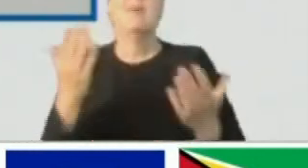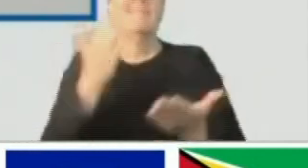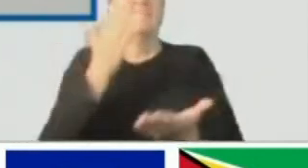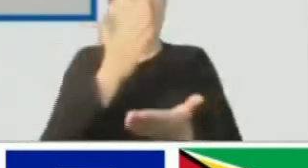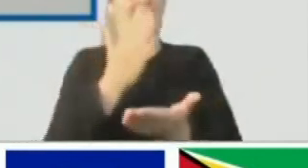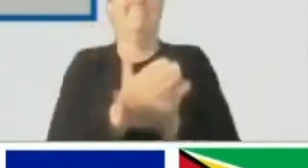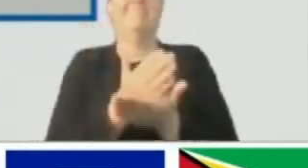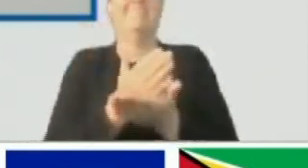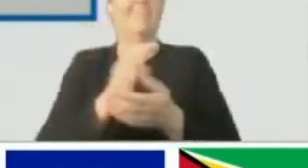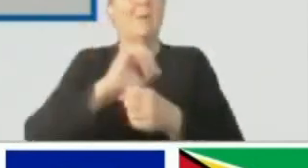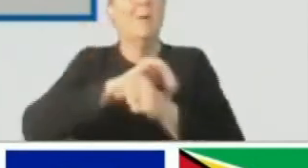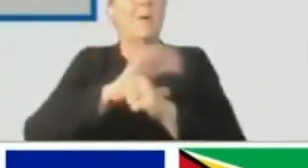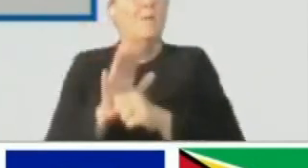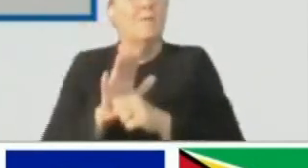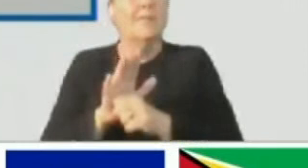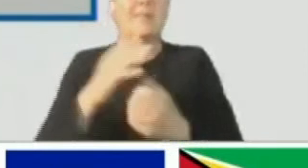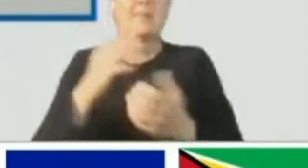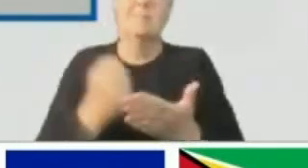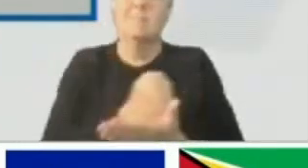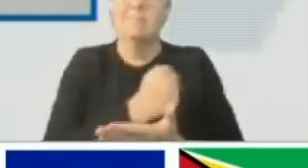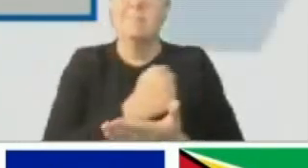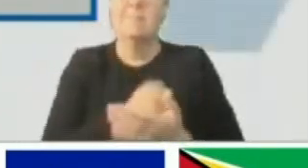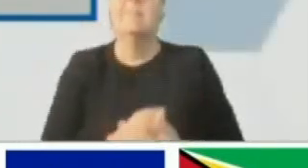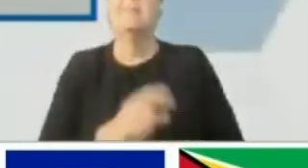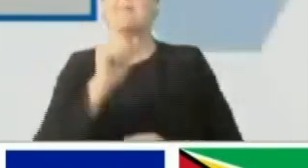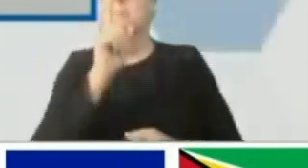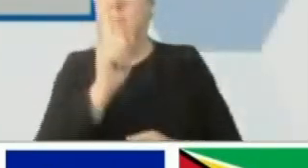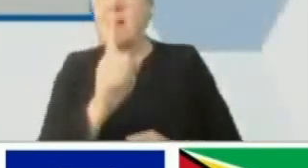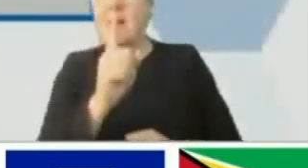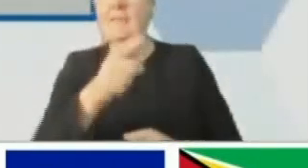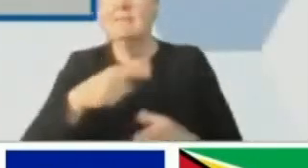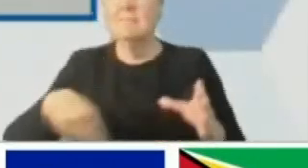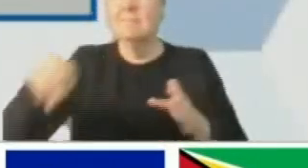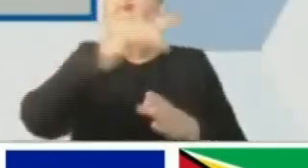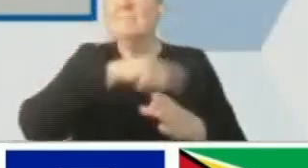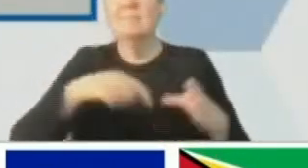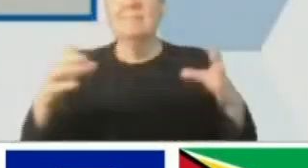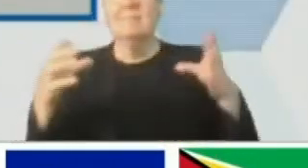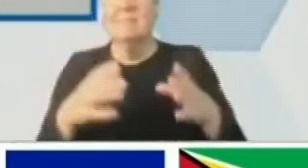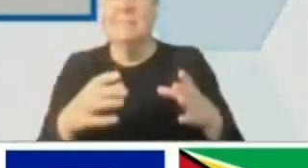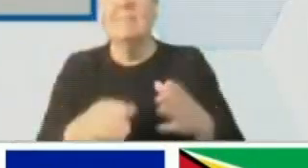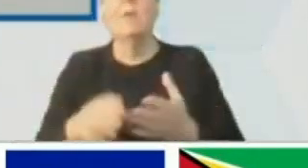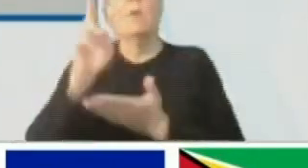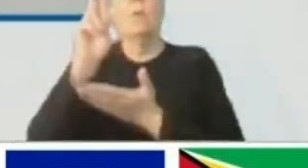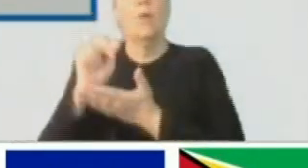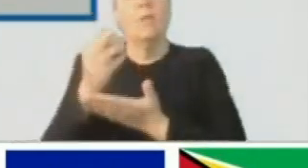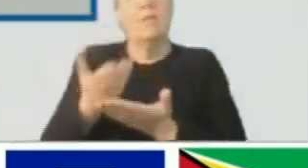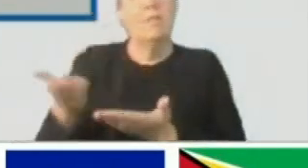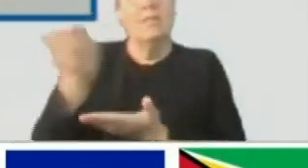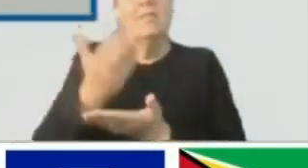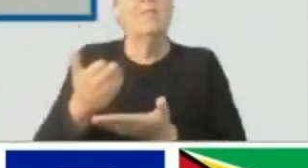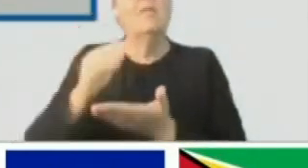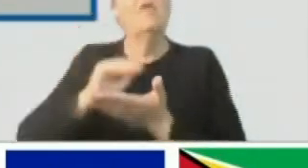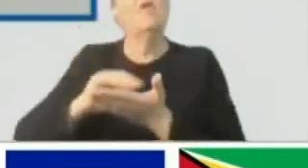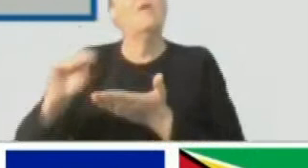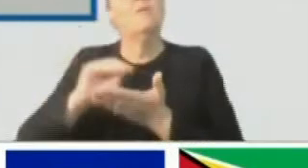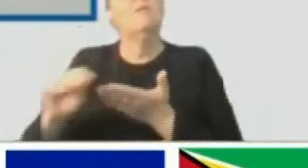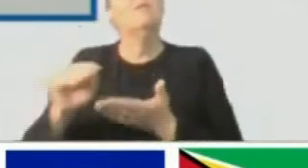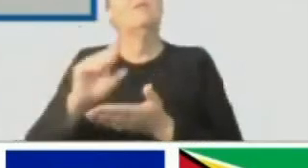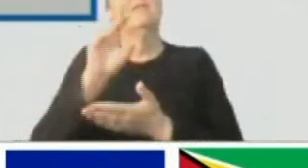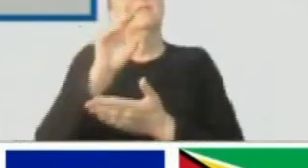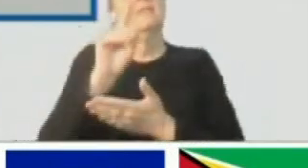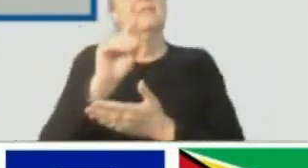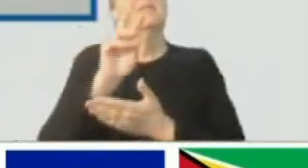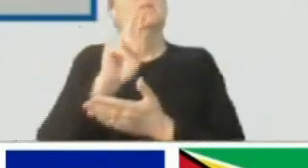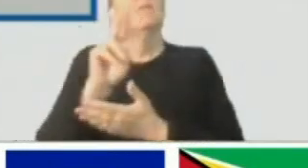However, through our collective efforts, including those of the United Nations Office for Disaster Risk Reduction and the Caribbean Disaster